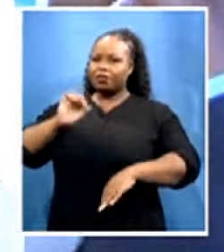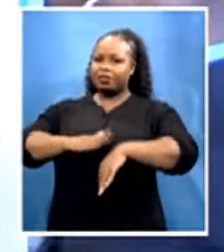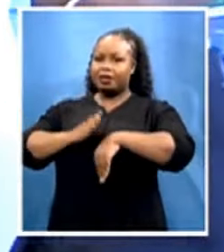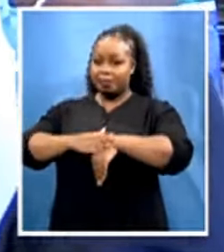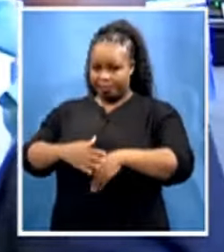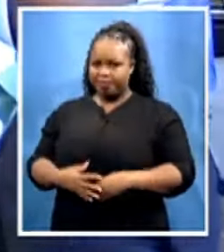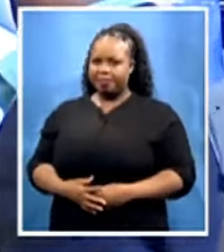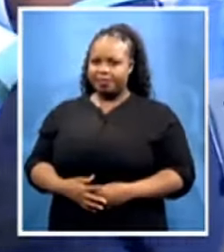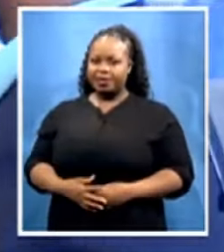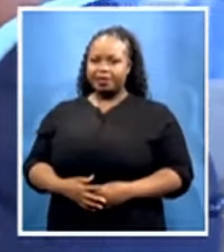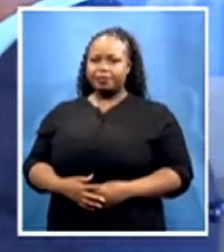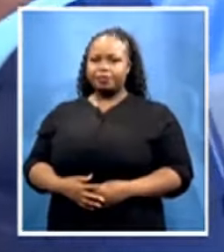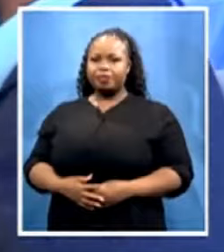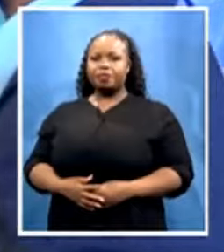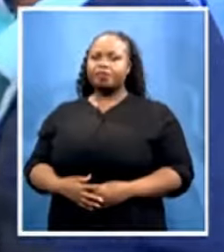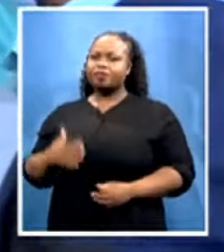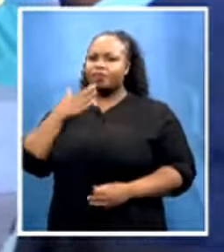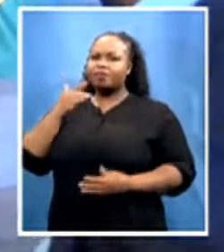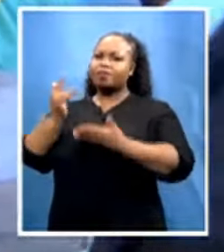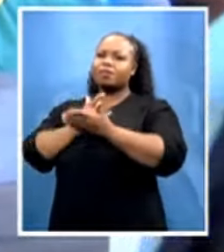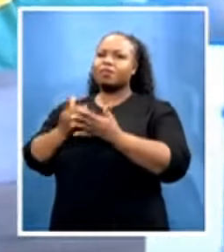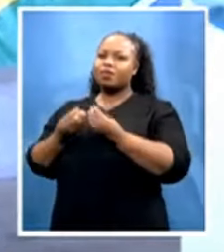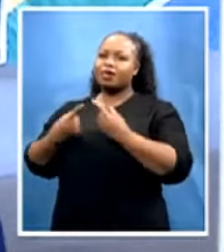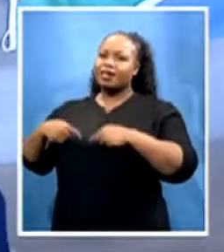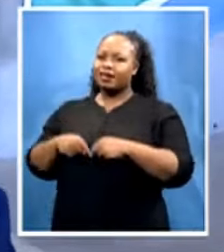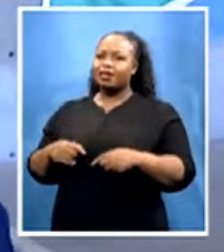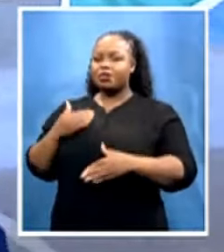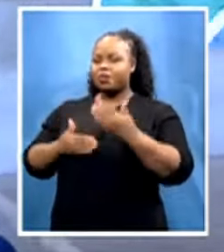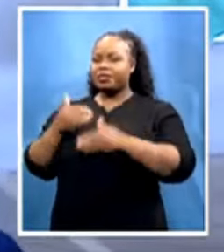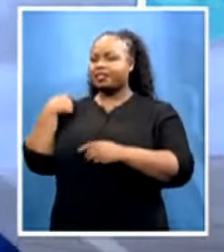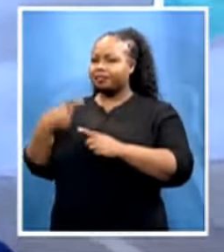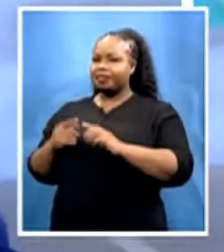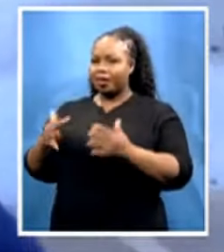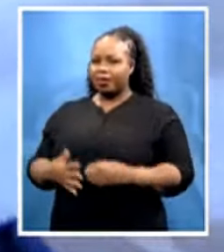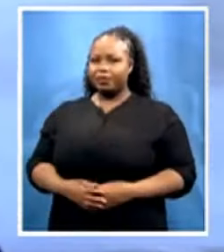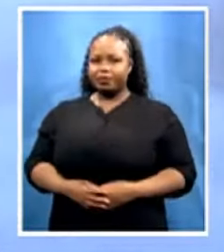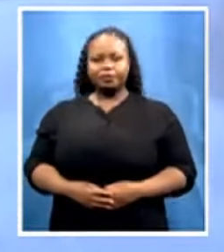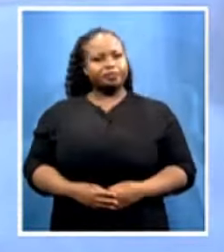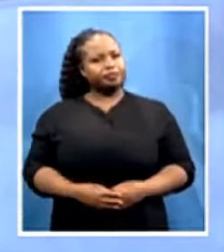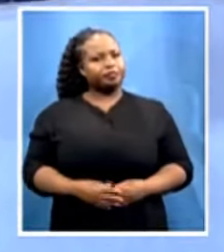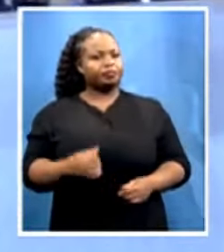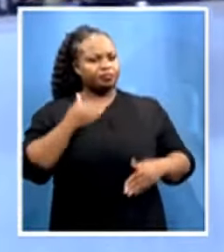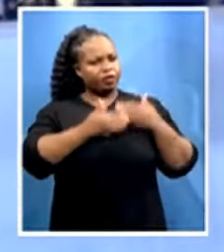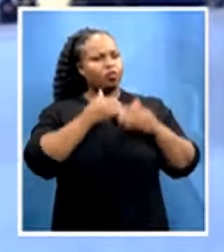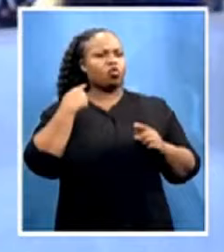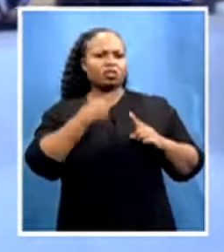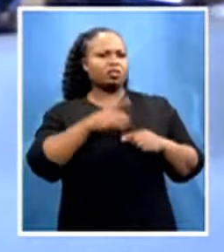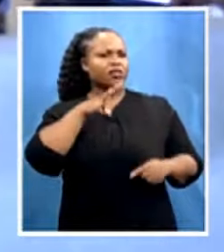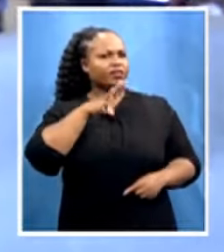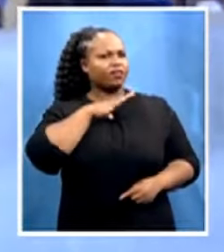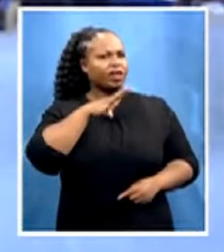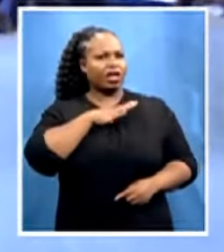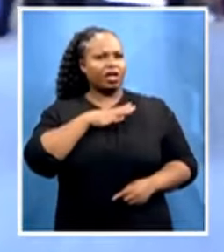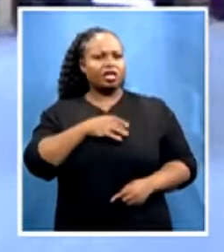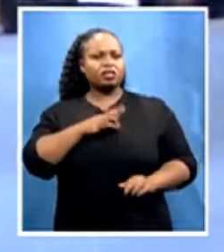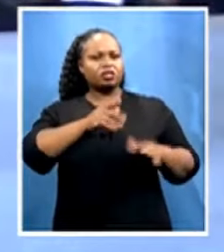us. How has the process been for you? Yeah, the process was fine. We just followed the queue, and then according to